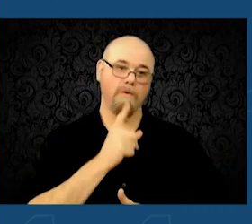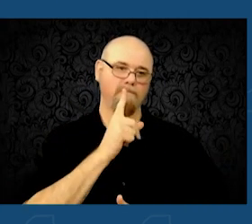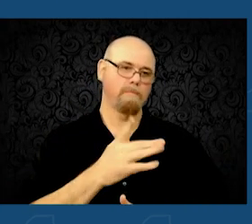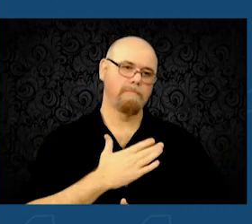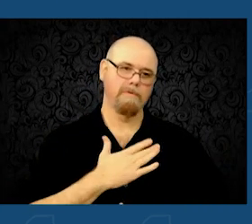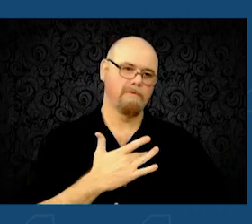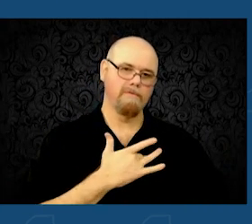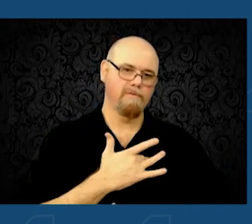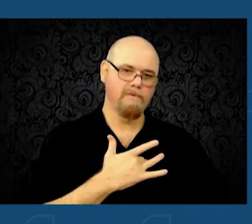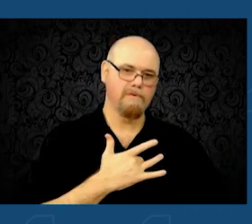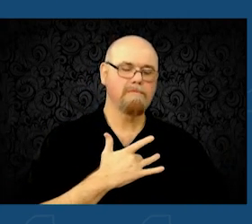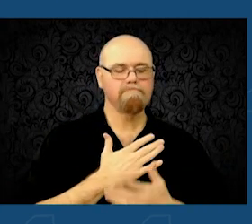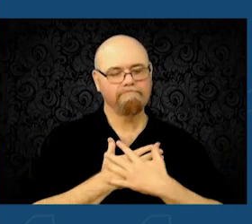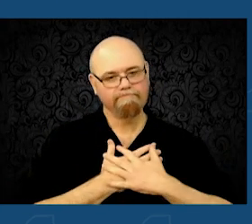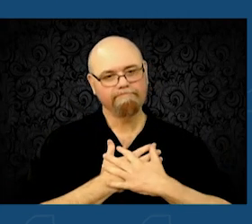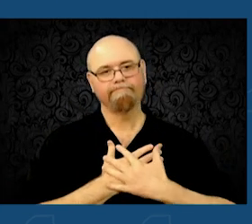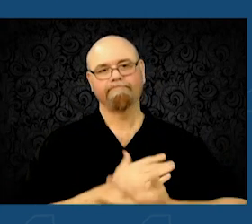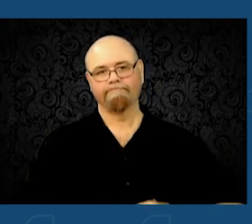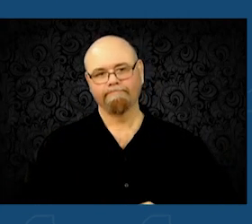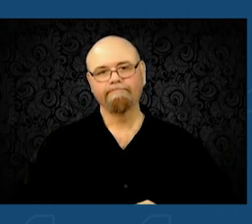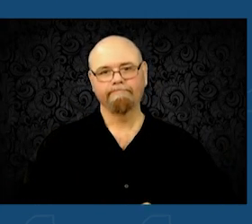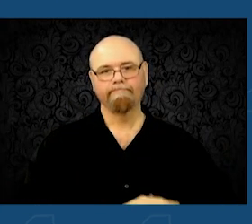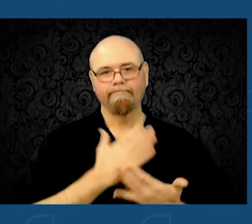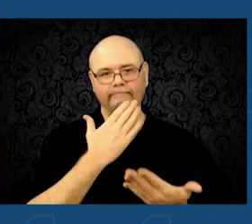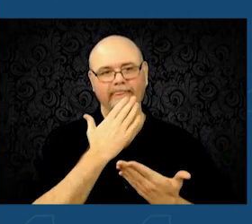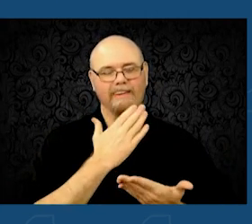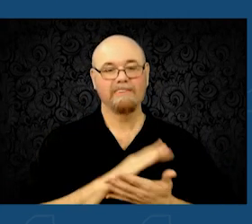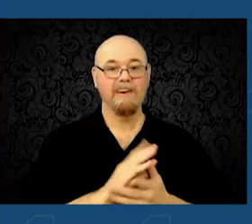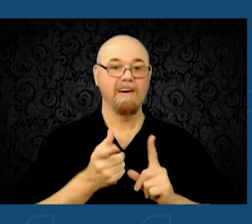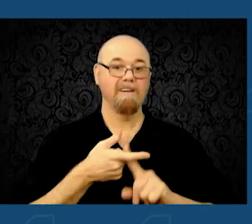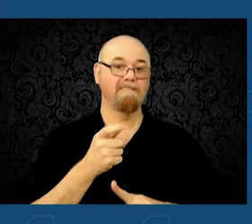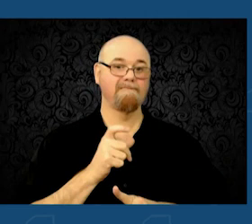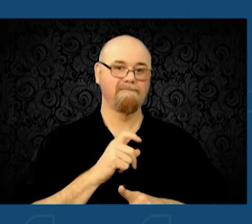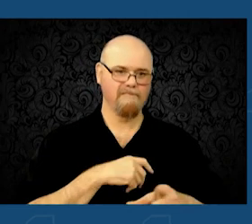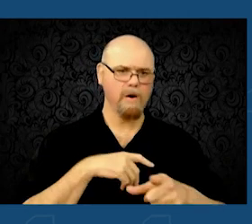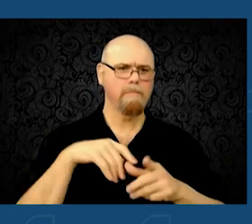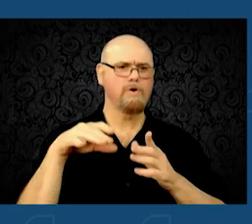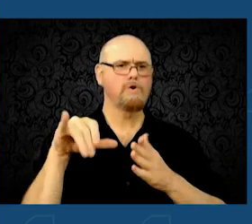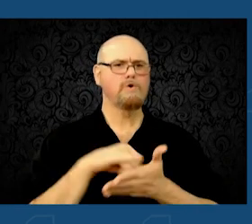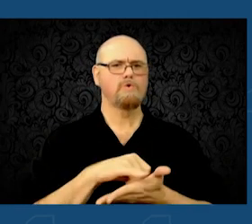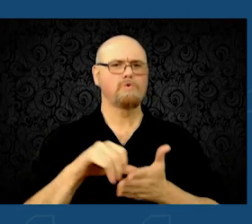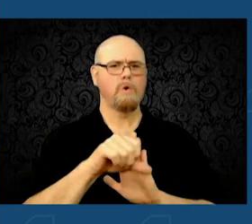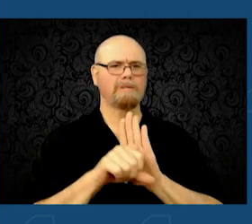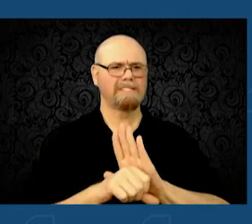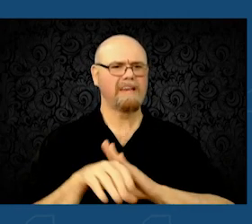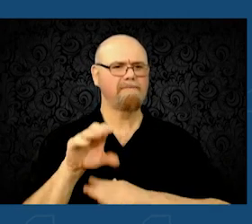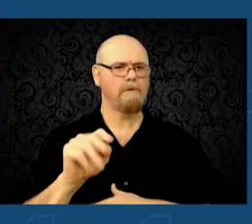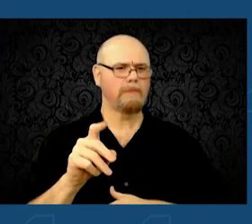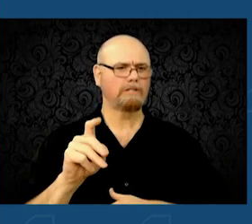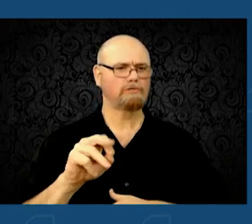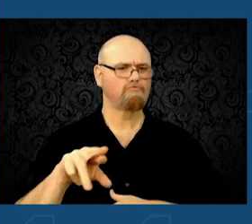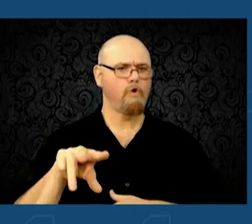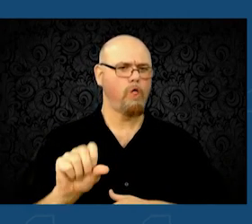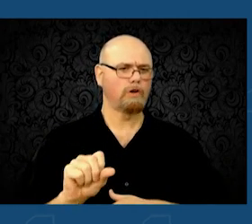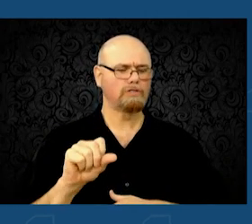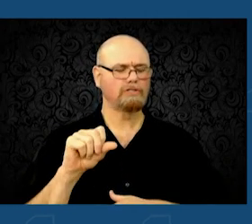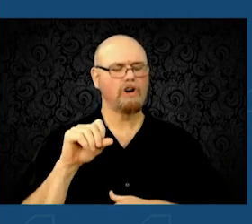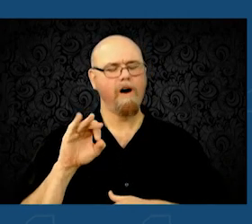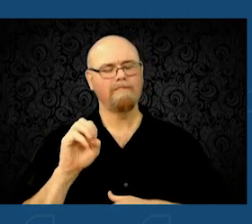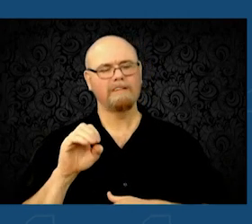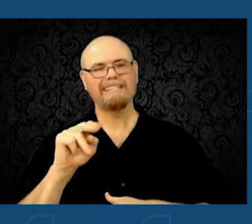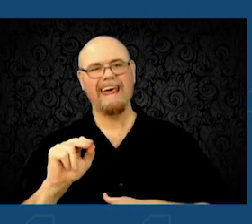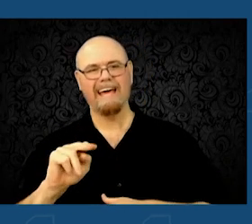alone. And from New York State, Nancy Hernandez from our comptroller's office. Thank you very much for being here.